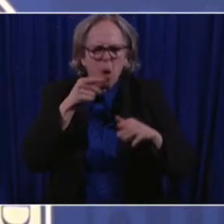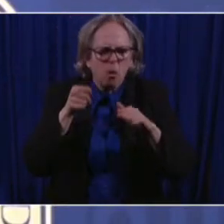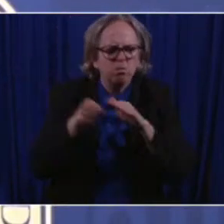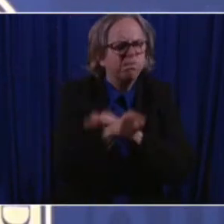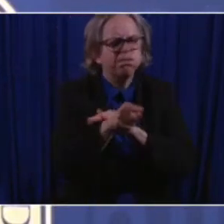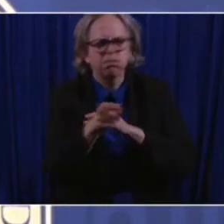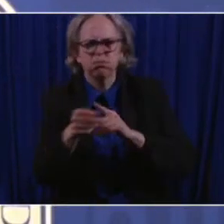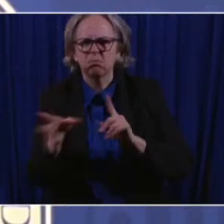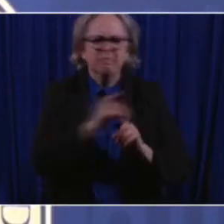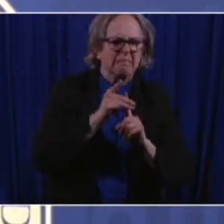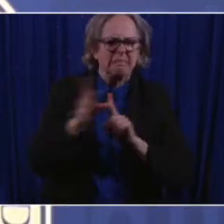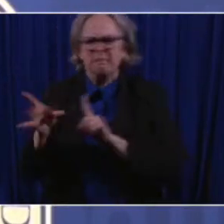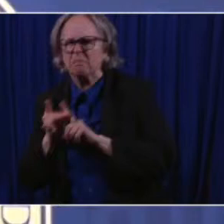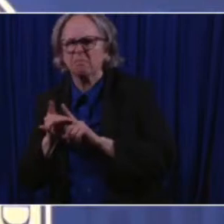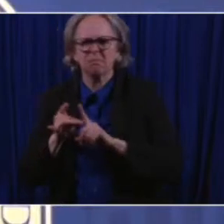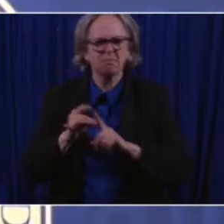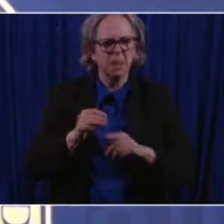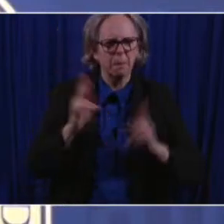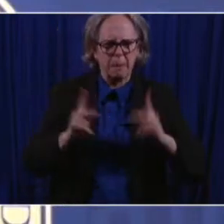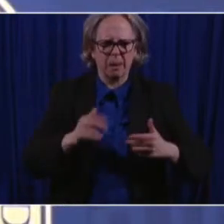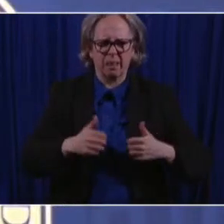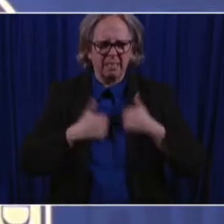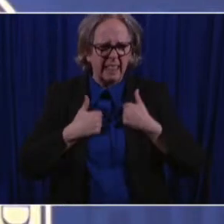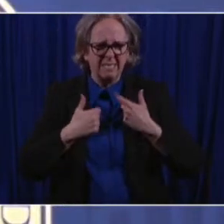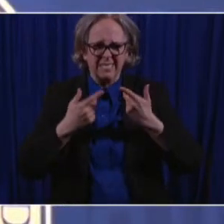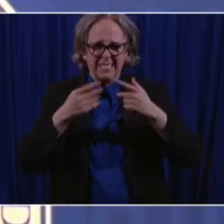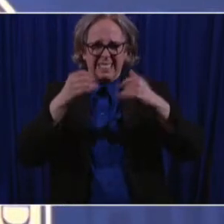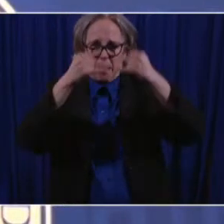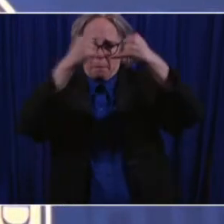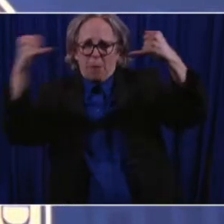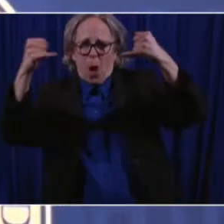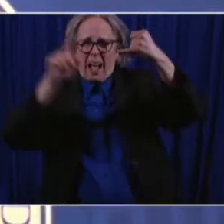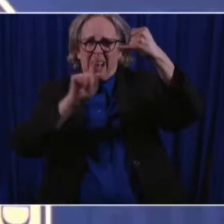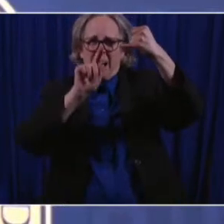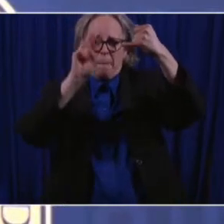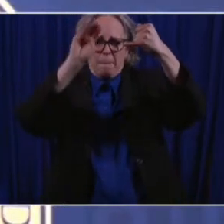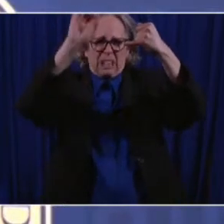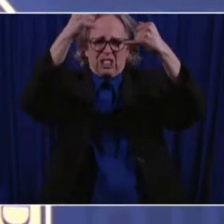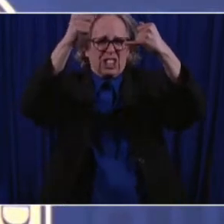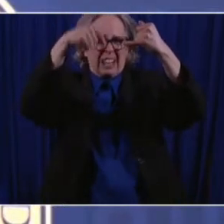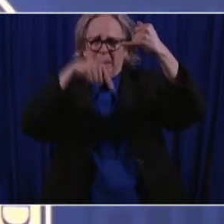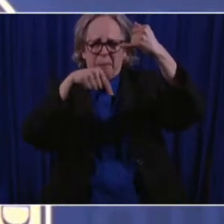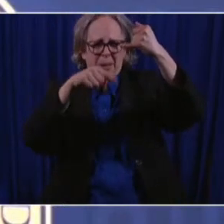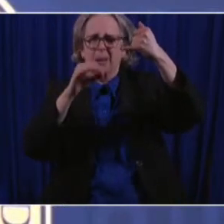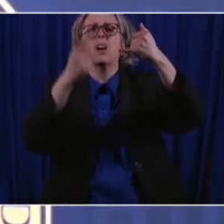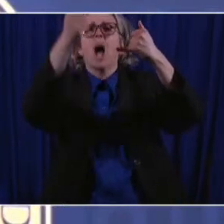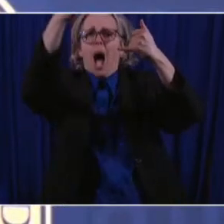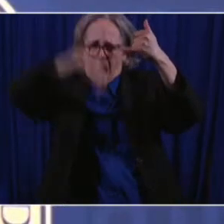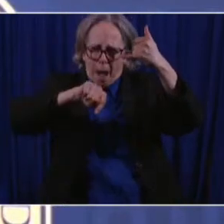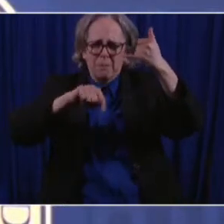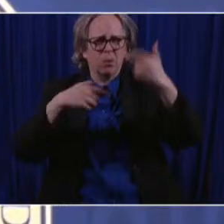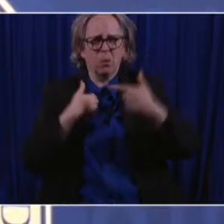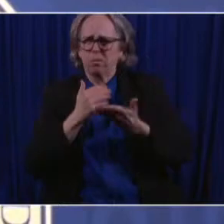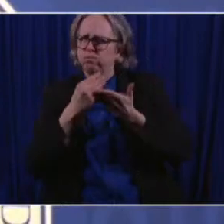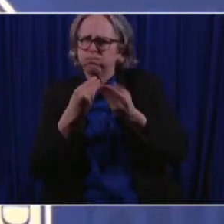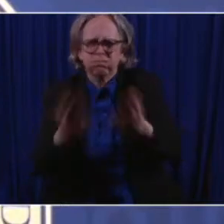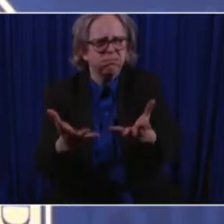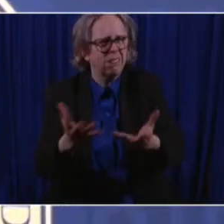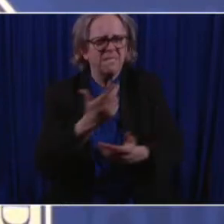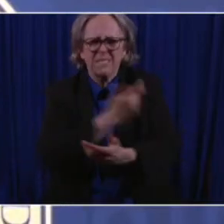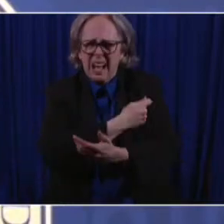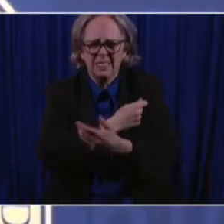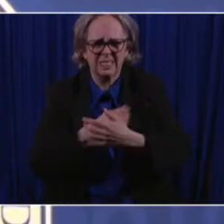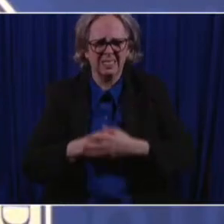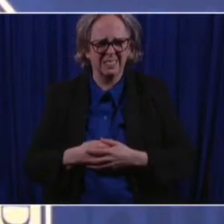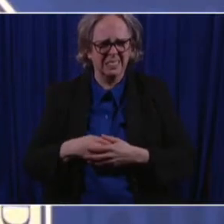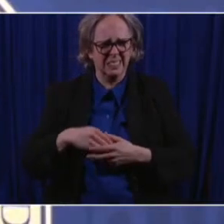individuals vaccinated from Michigan, I know early on when this started, there was some real concern that we were utilizing our vaccines for those